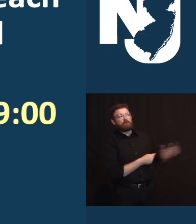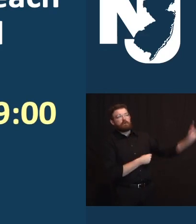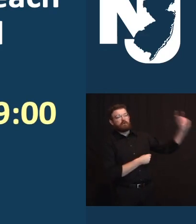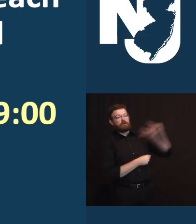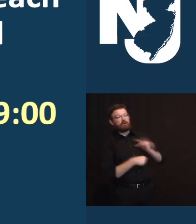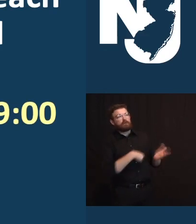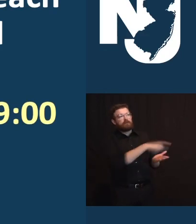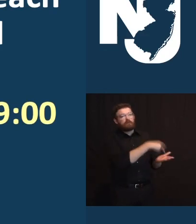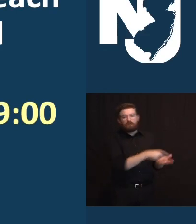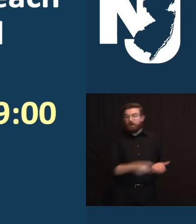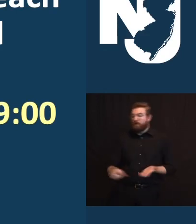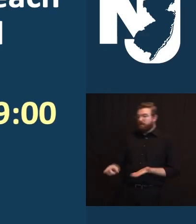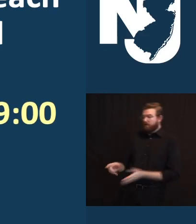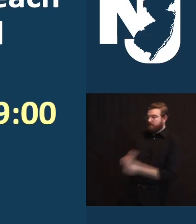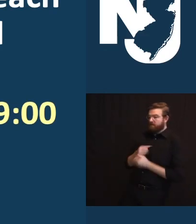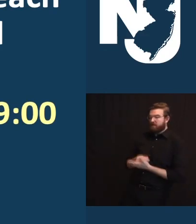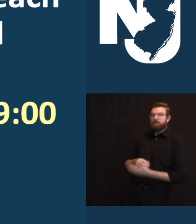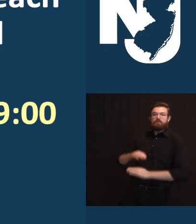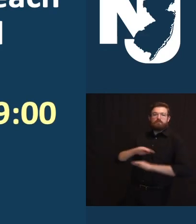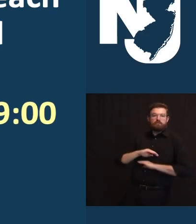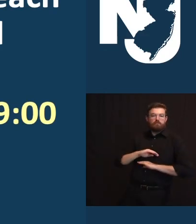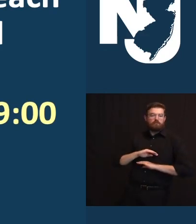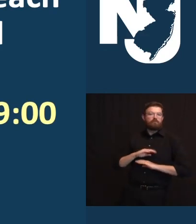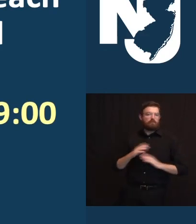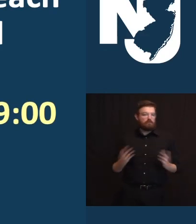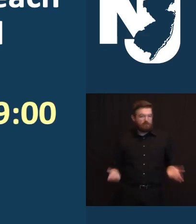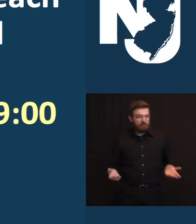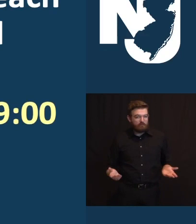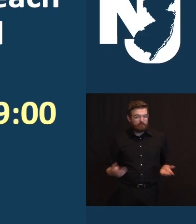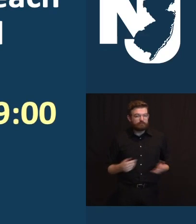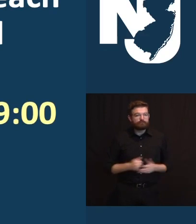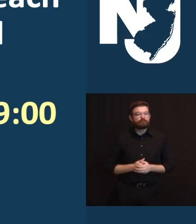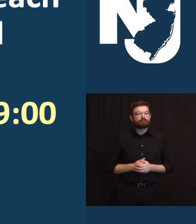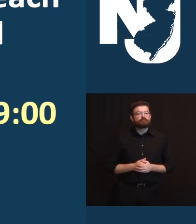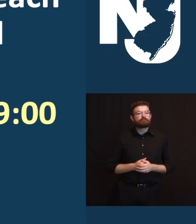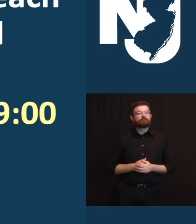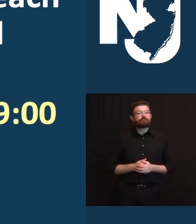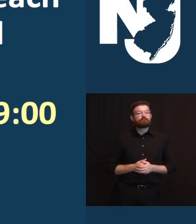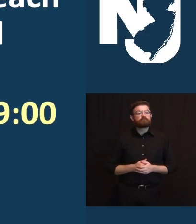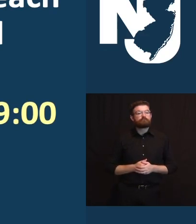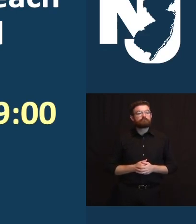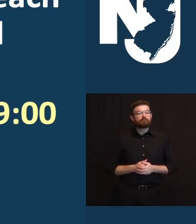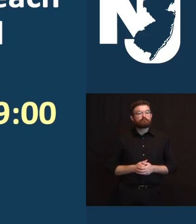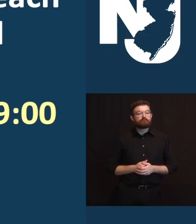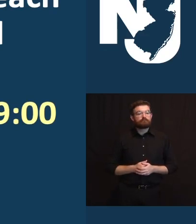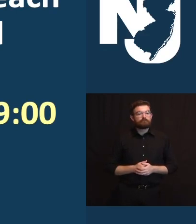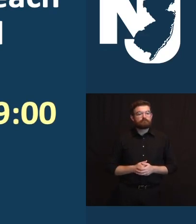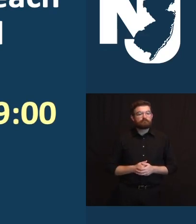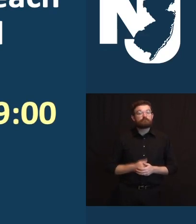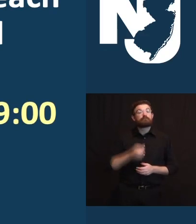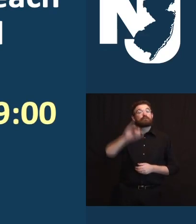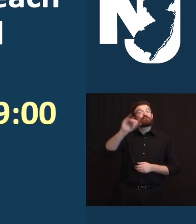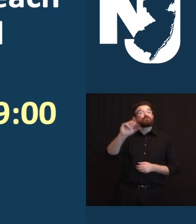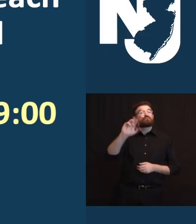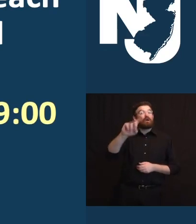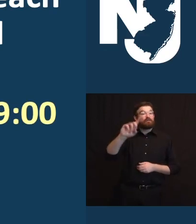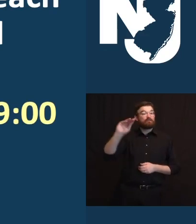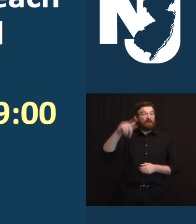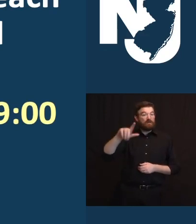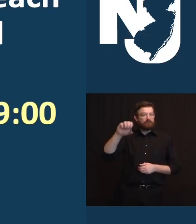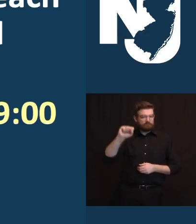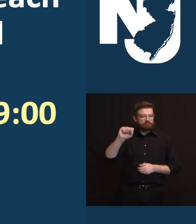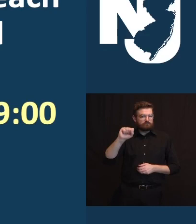and down our state and frankly across our country. I also want to give a shout out to Jared Maples, the Director of the Office of Homeland Security and Preparedness. Great to see you,